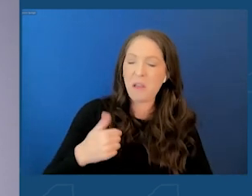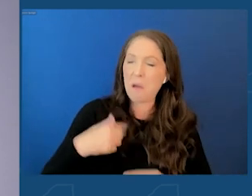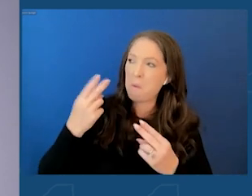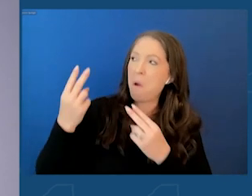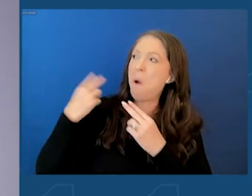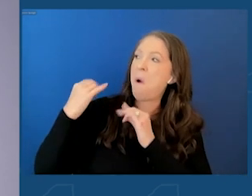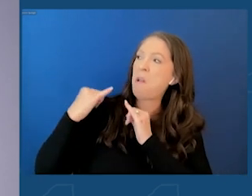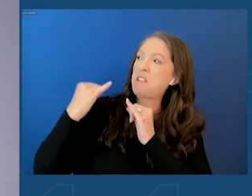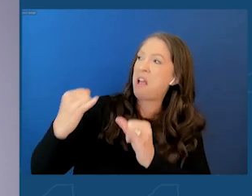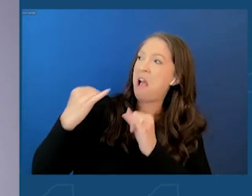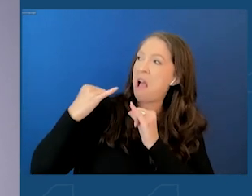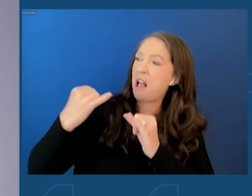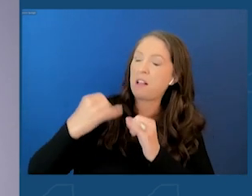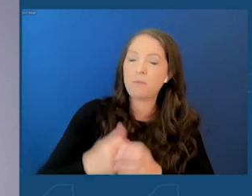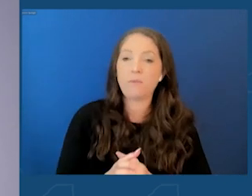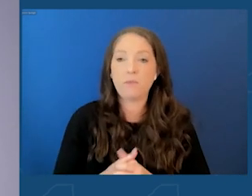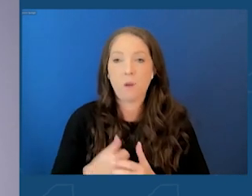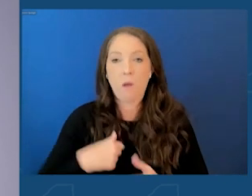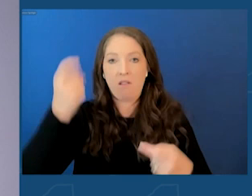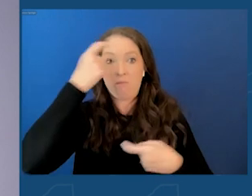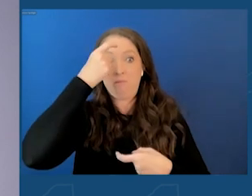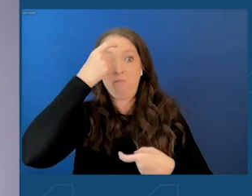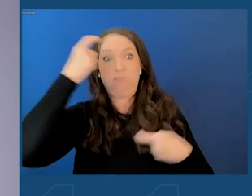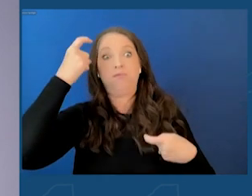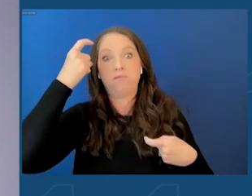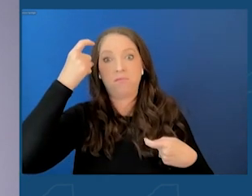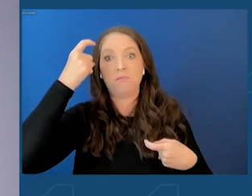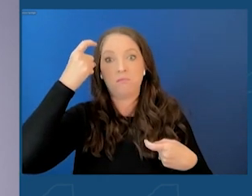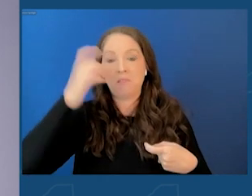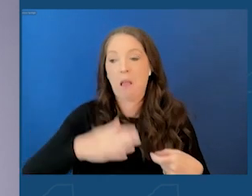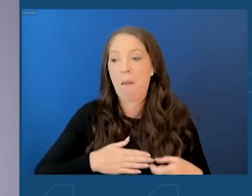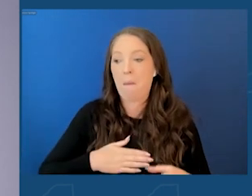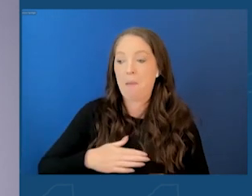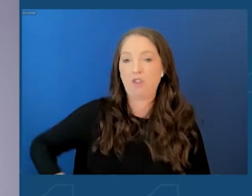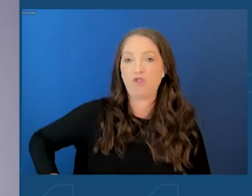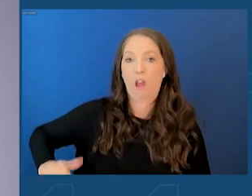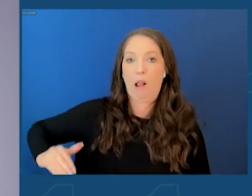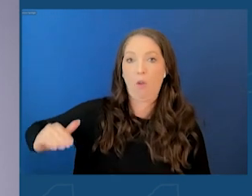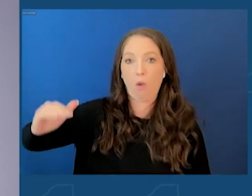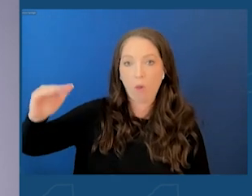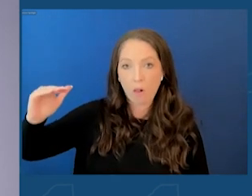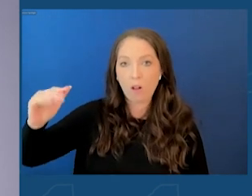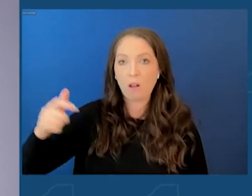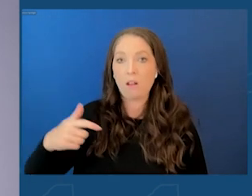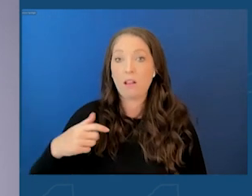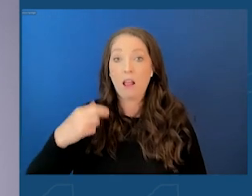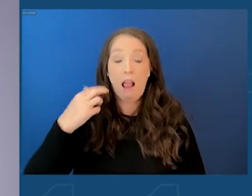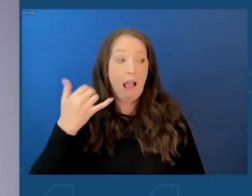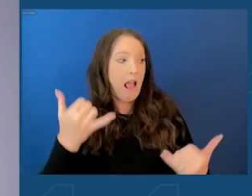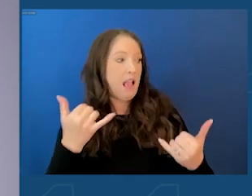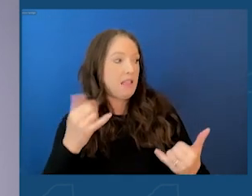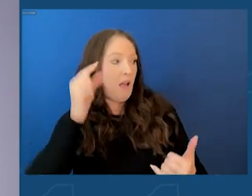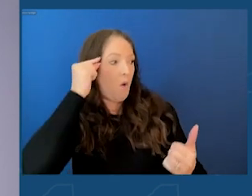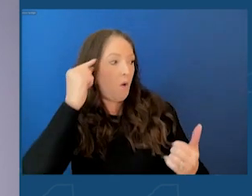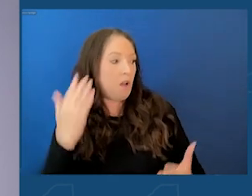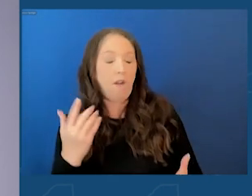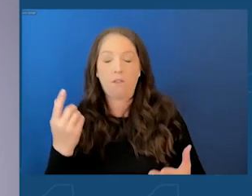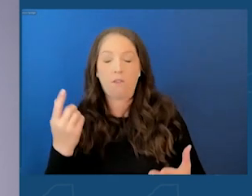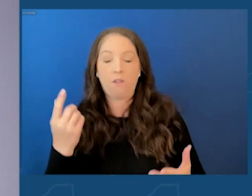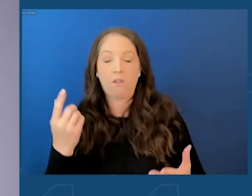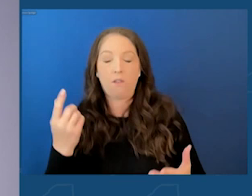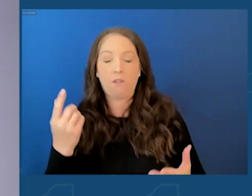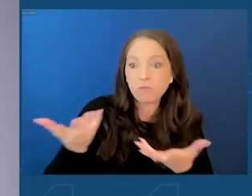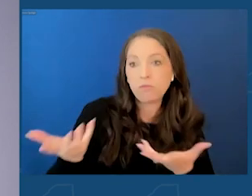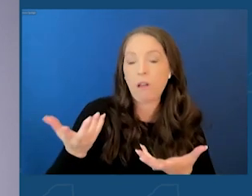my childhood of what I saw and the reality of what I'm dealing with as governor, and all of our governors have. I just was with the governor of Hawaii talking